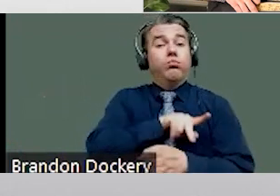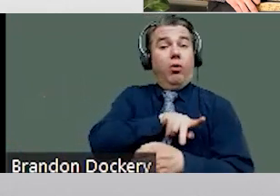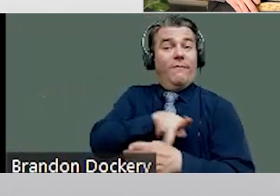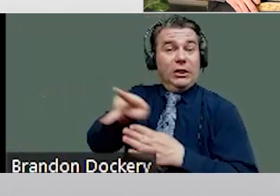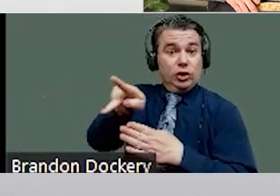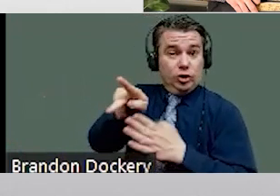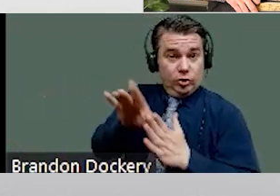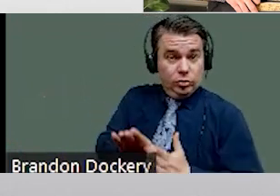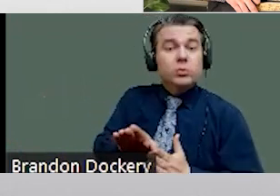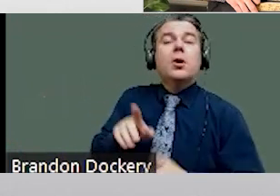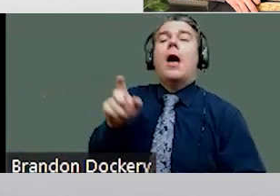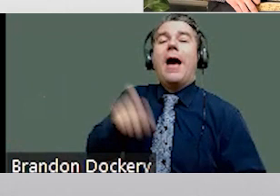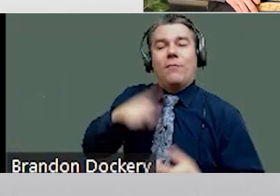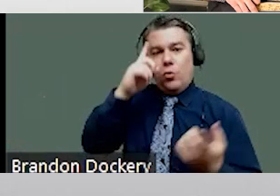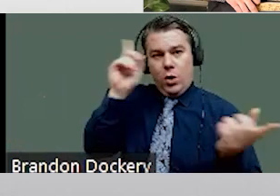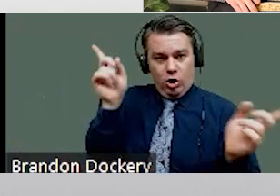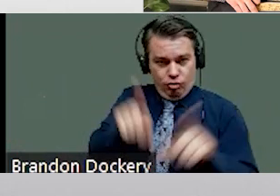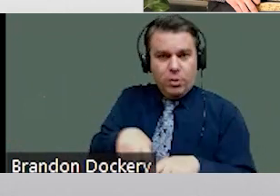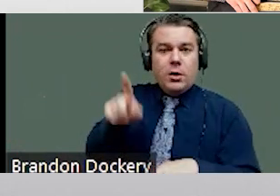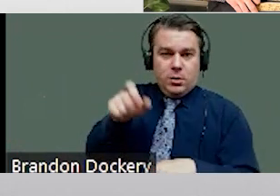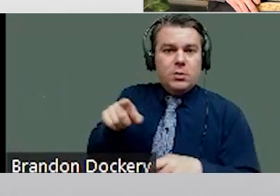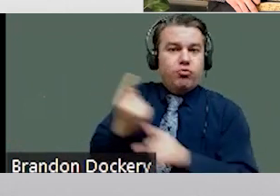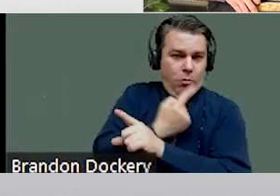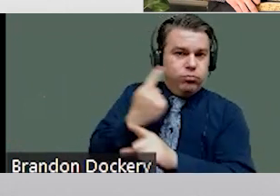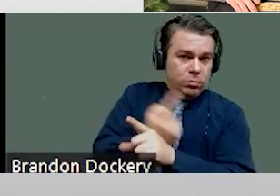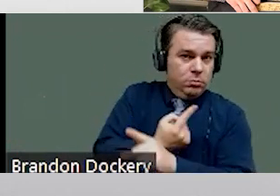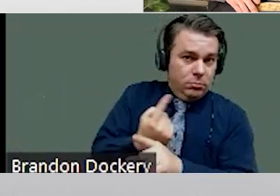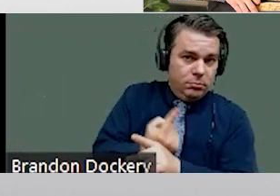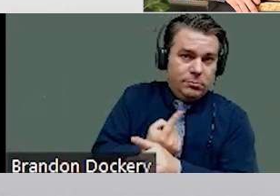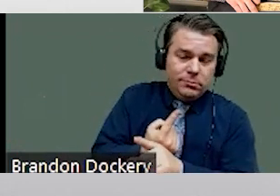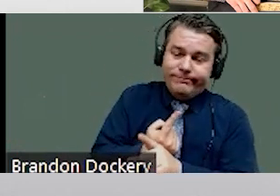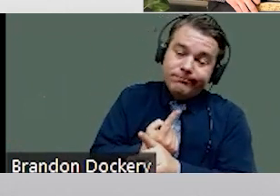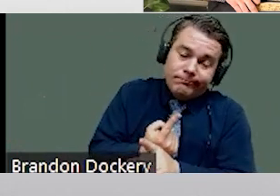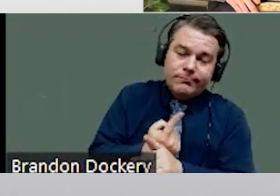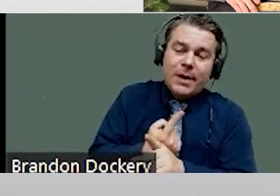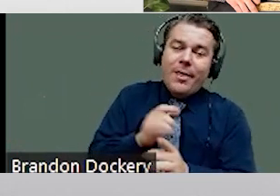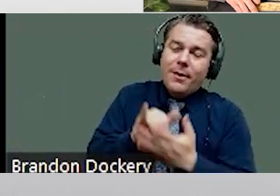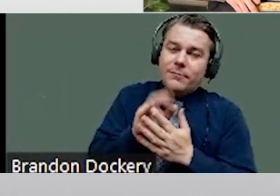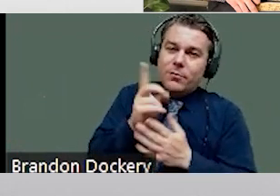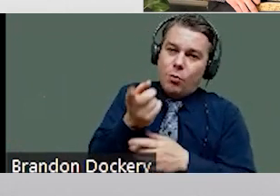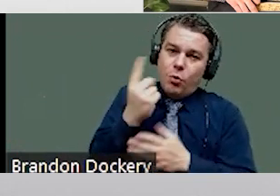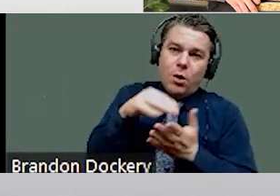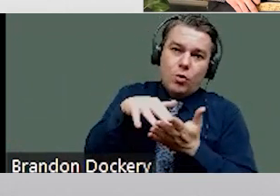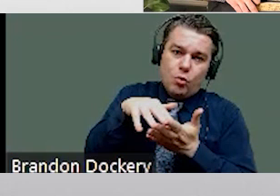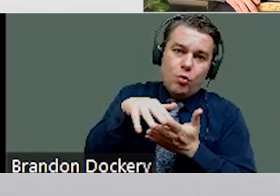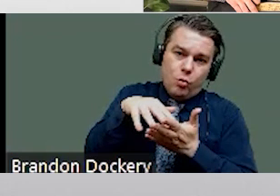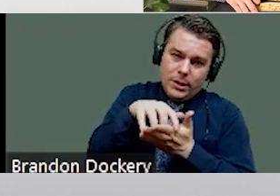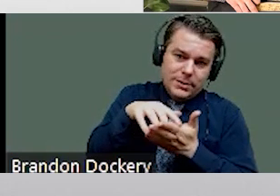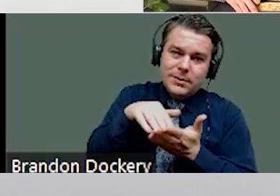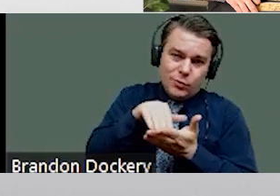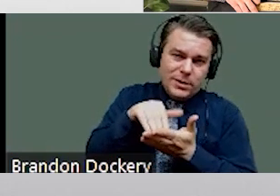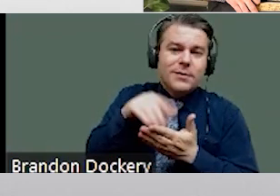Professionals had to agree it was appropriate, and that is obviously a weakness of